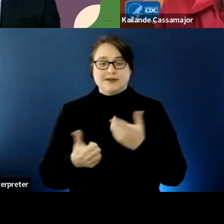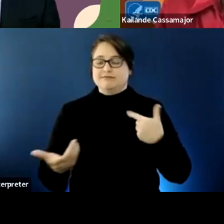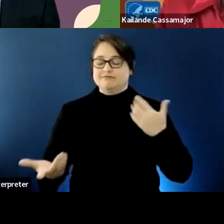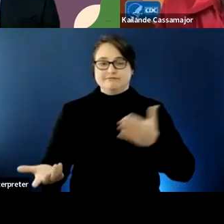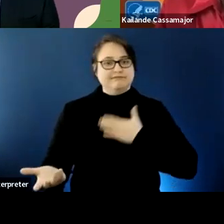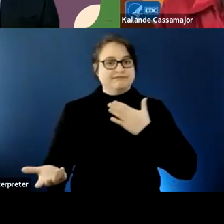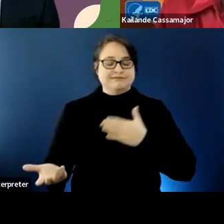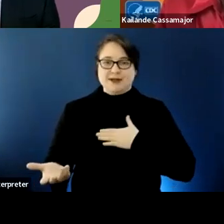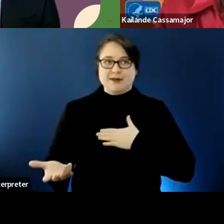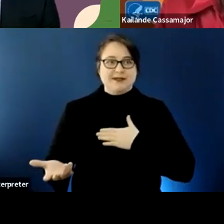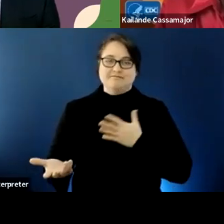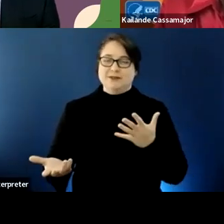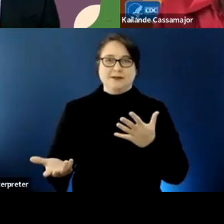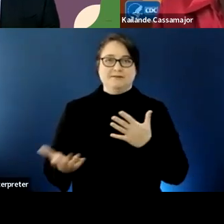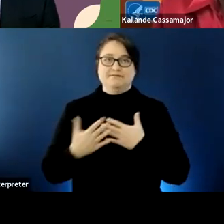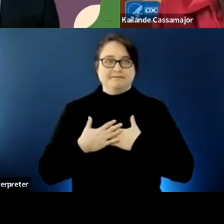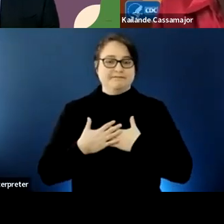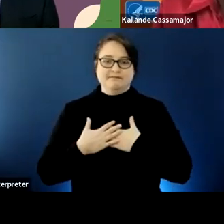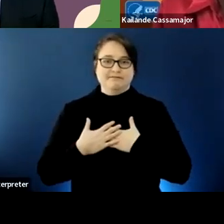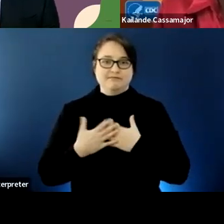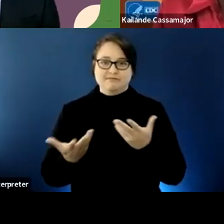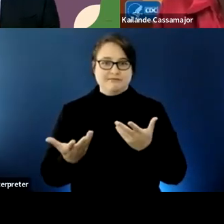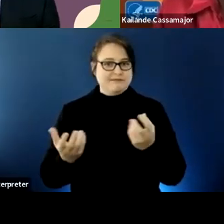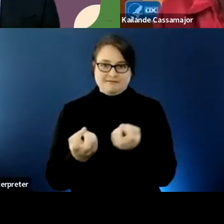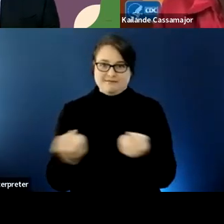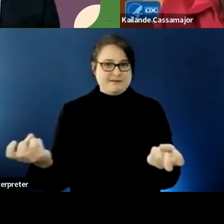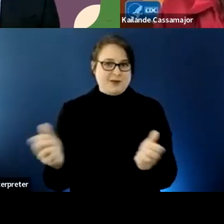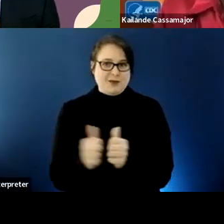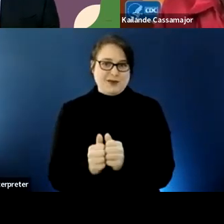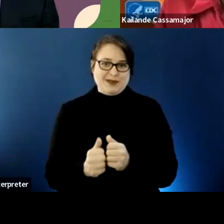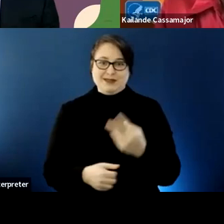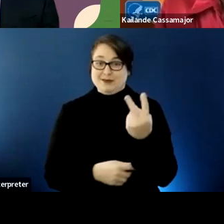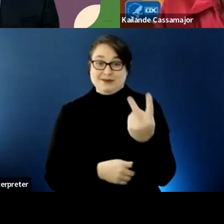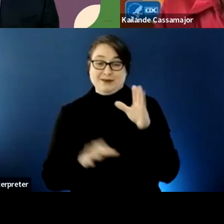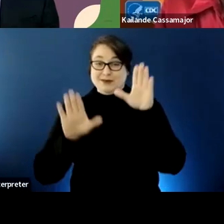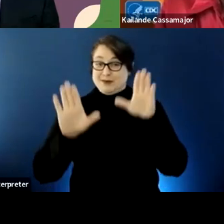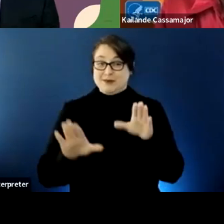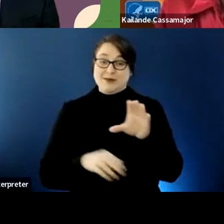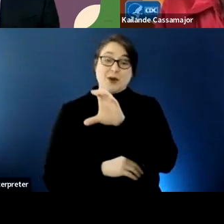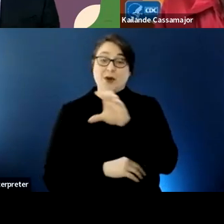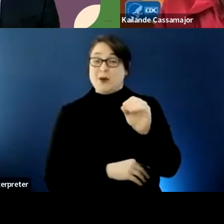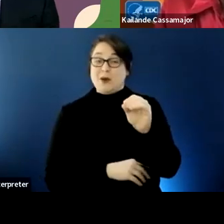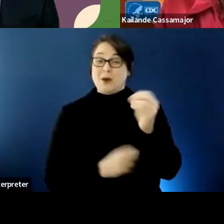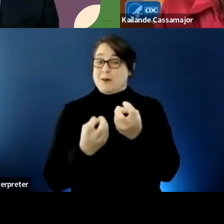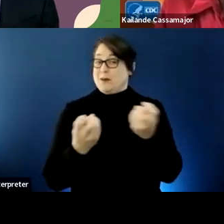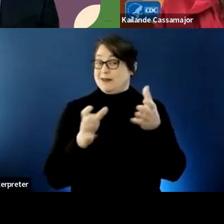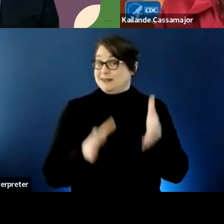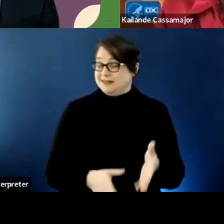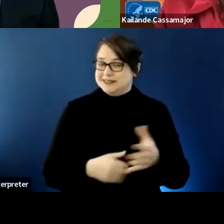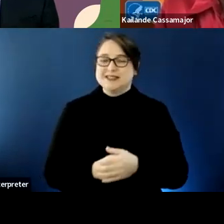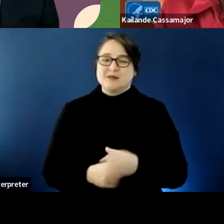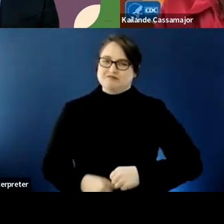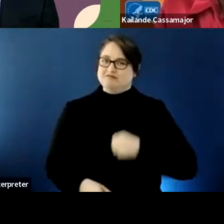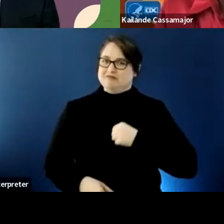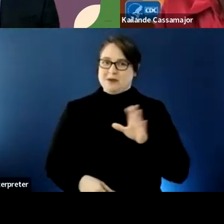am and to be on this panel with my two wonderful co-panelists. Very proud of the messages